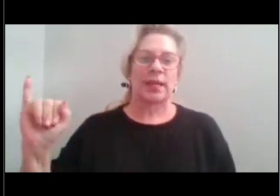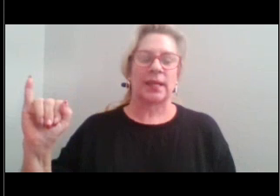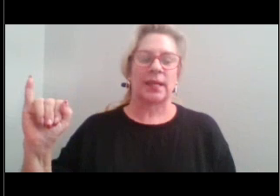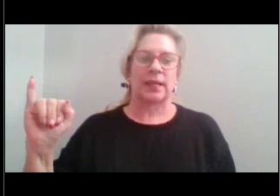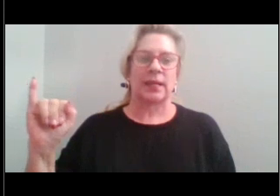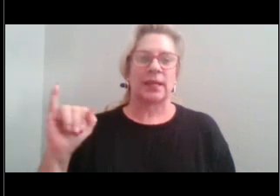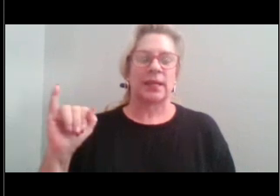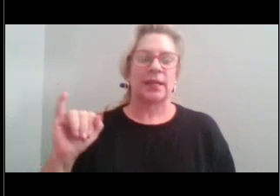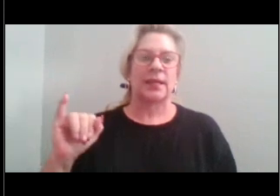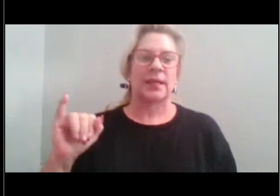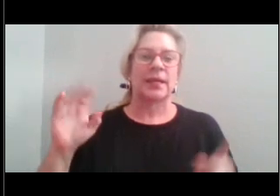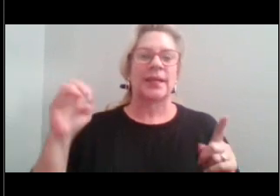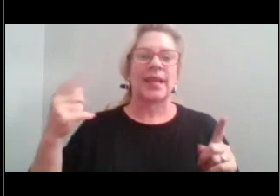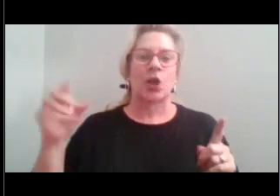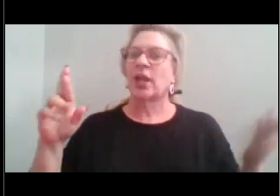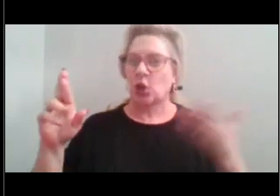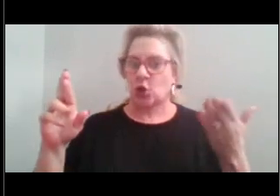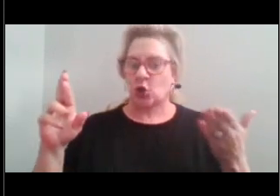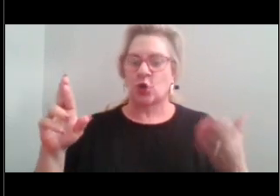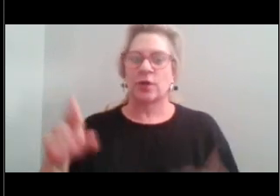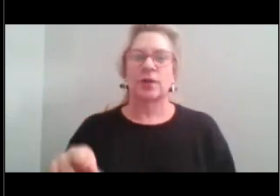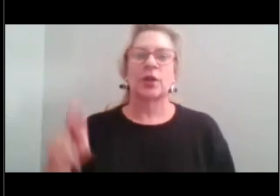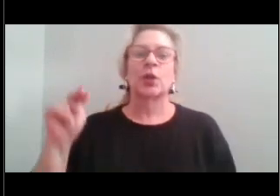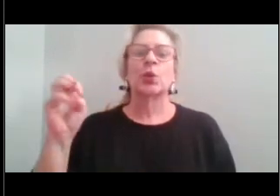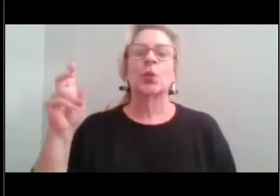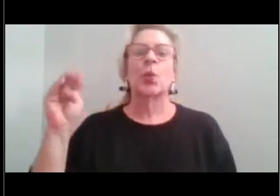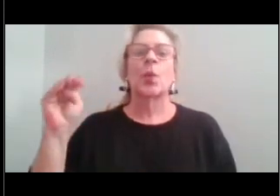Chair Eager. Here. Senator Newman.